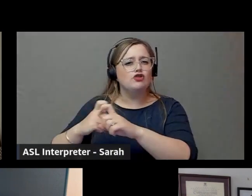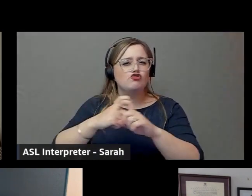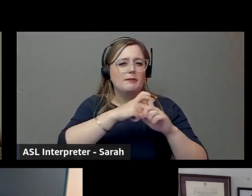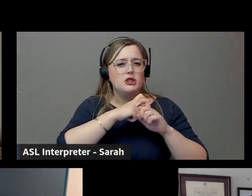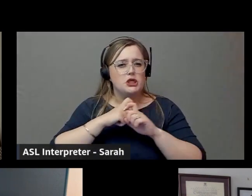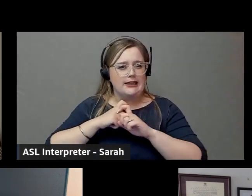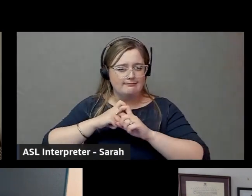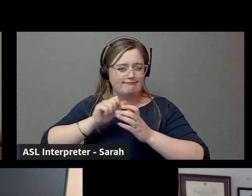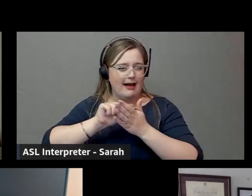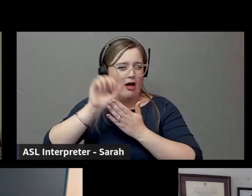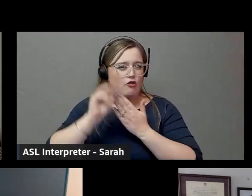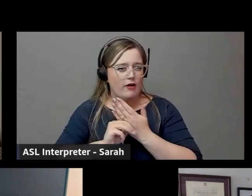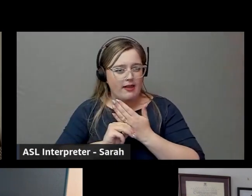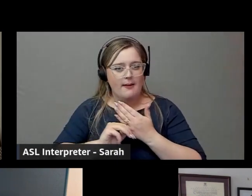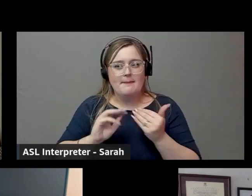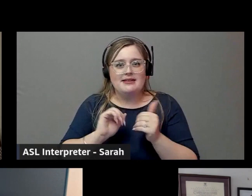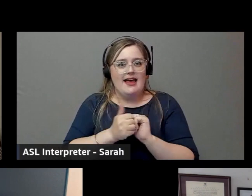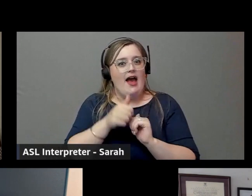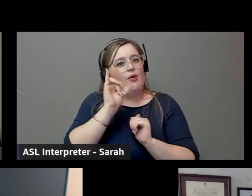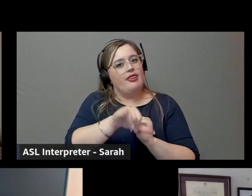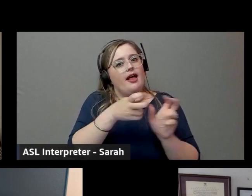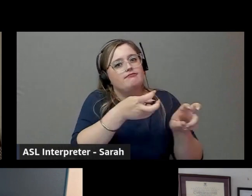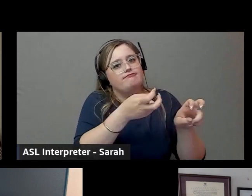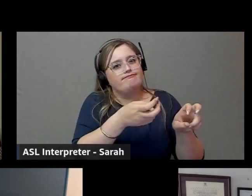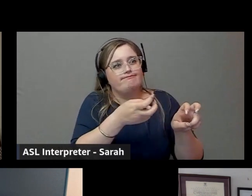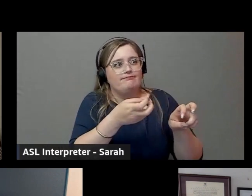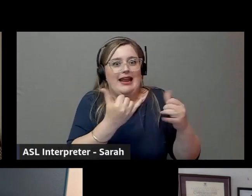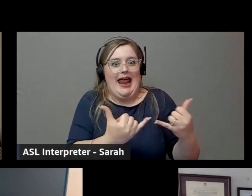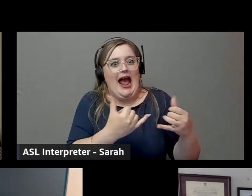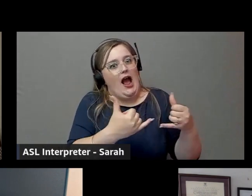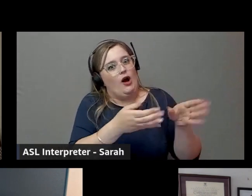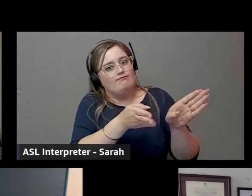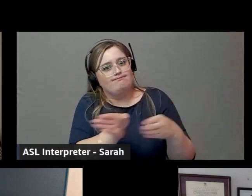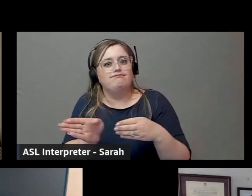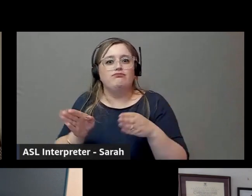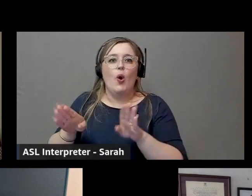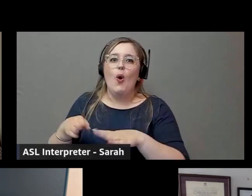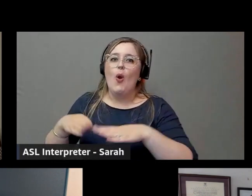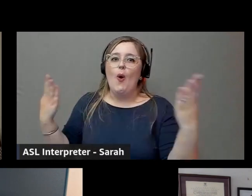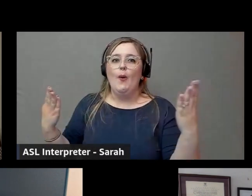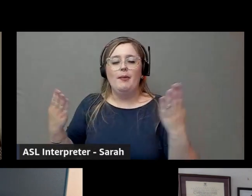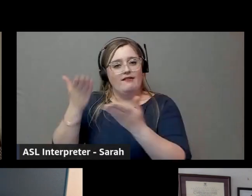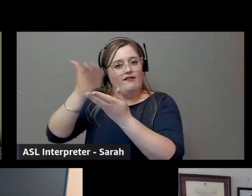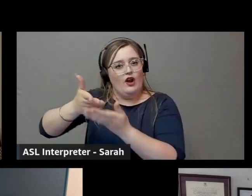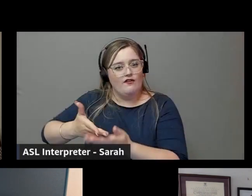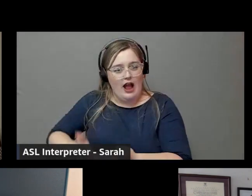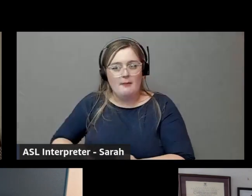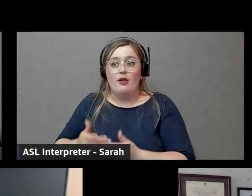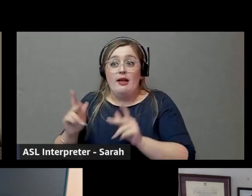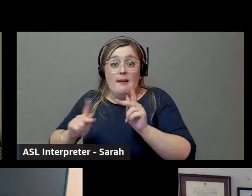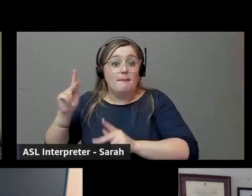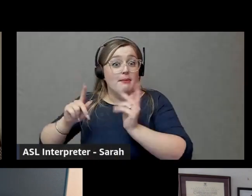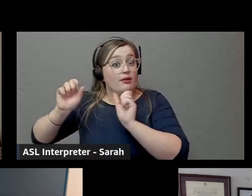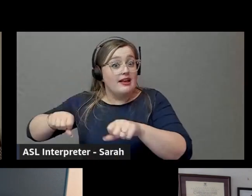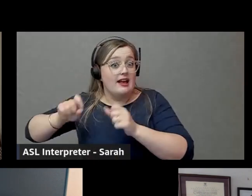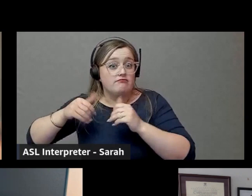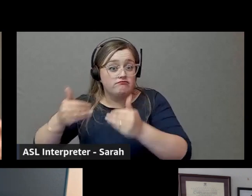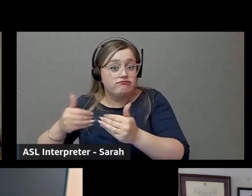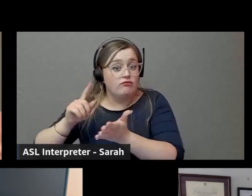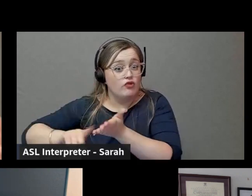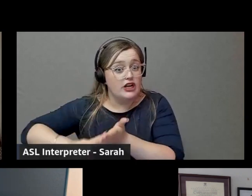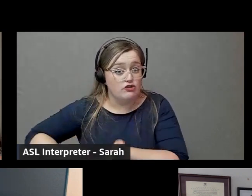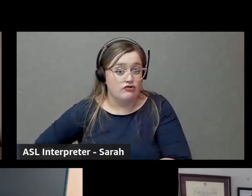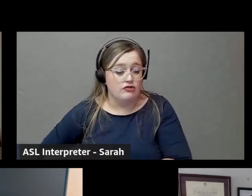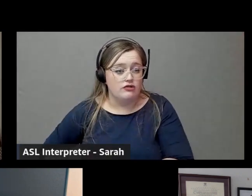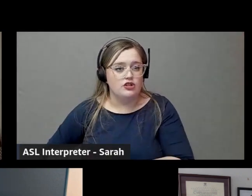encryption algorithms to be open and verifiable and researchable by people that can research those things has done nothing